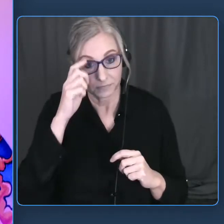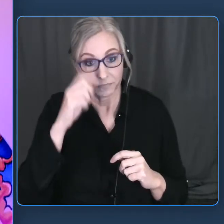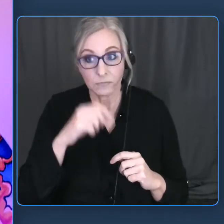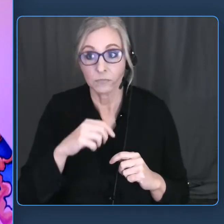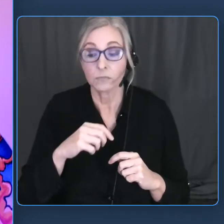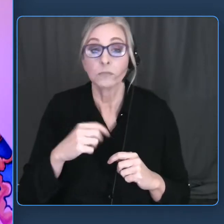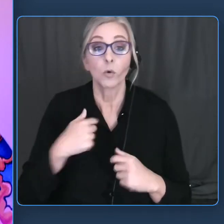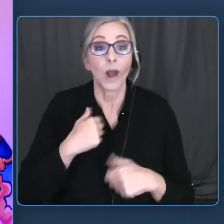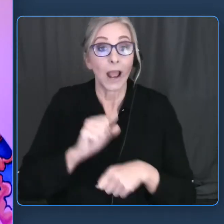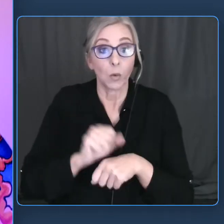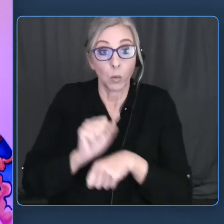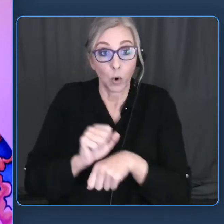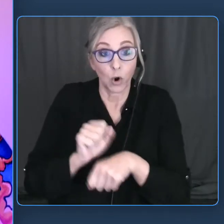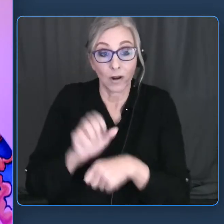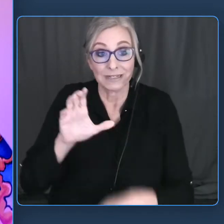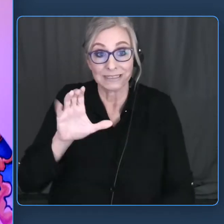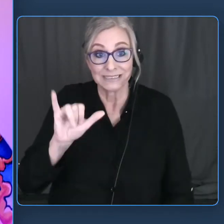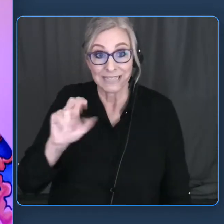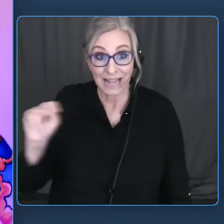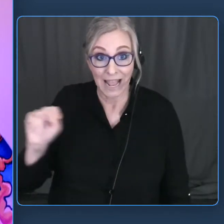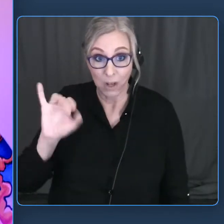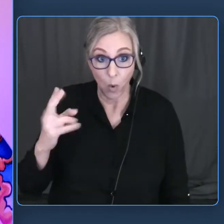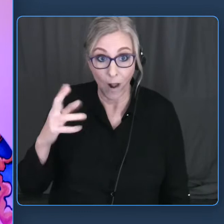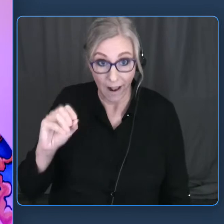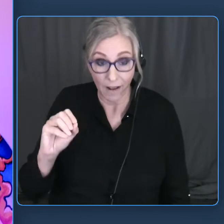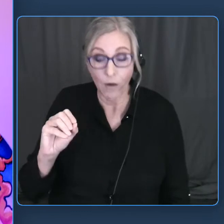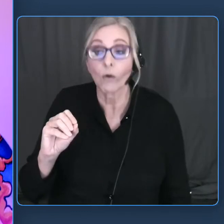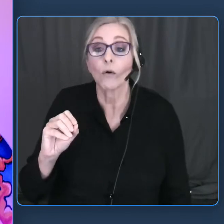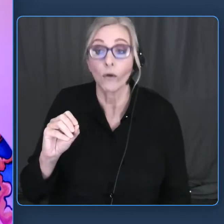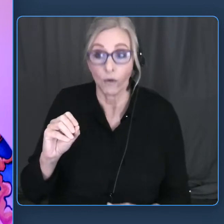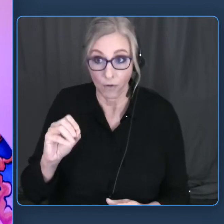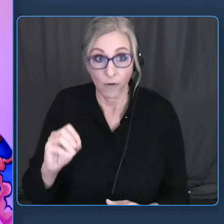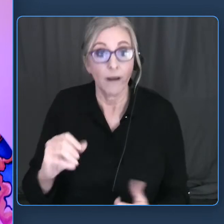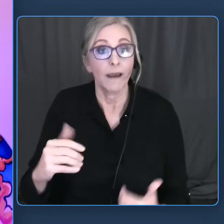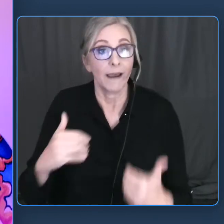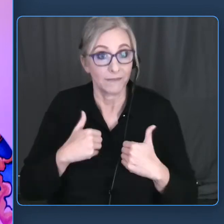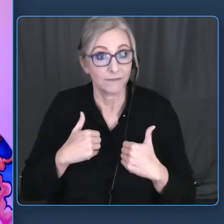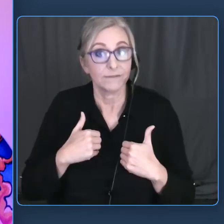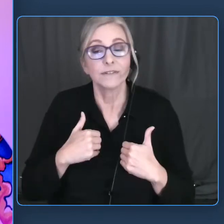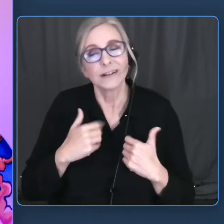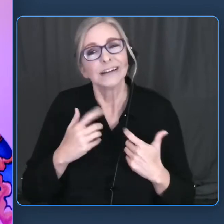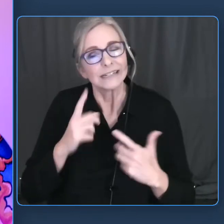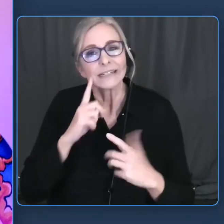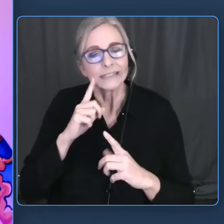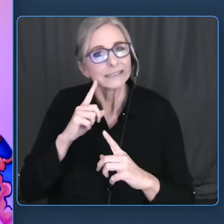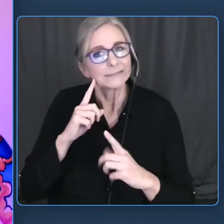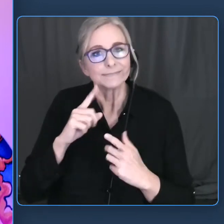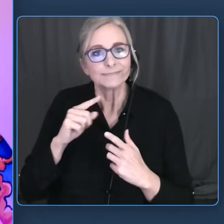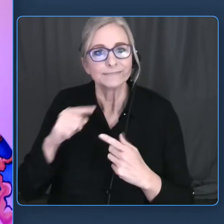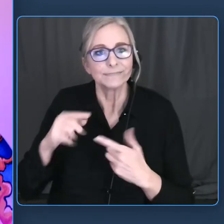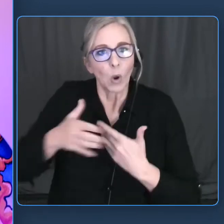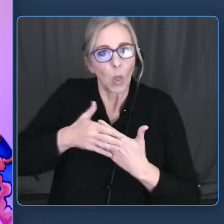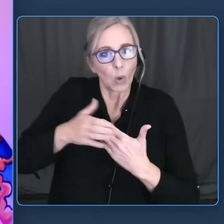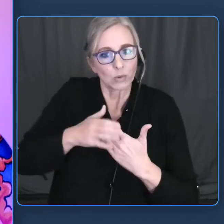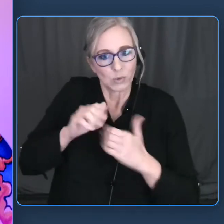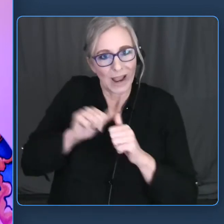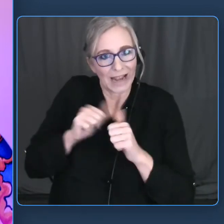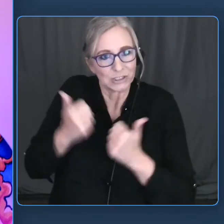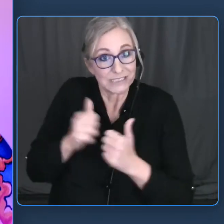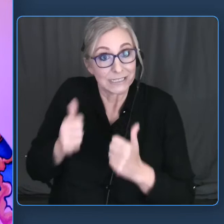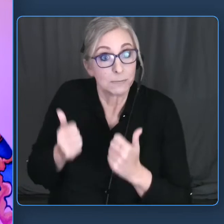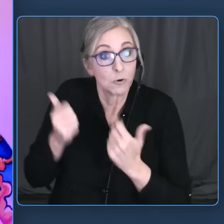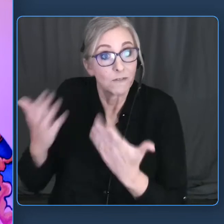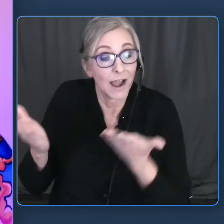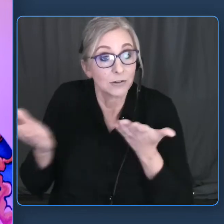Where I work in Cincinnati, Ohio, we have some, especially in the areas near the agencies who